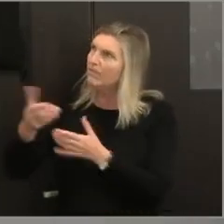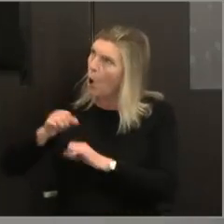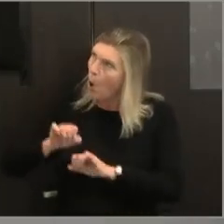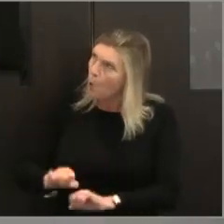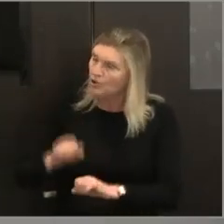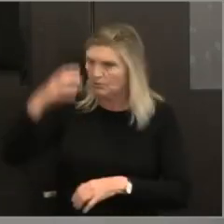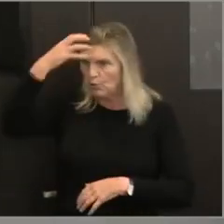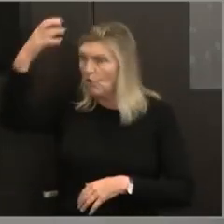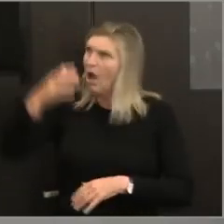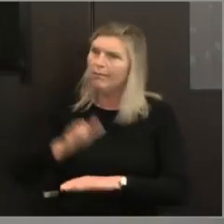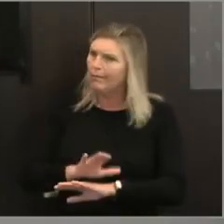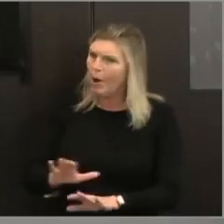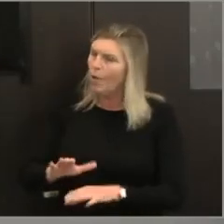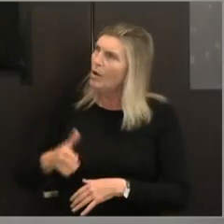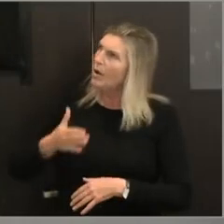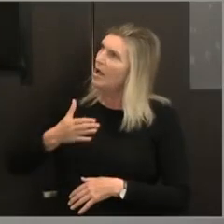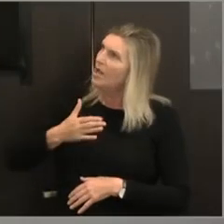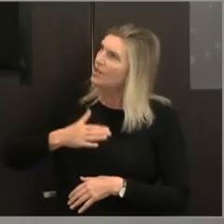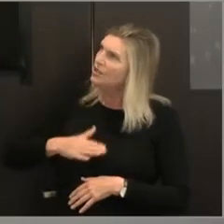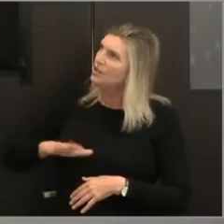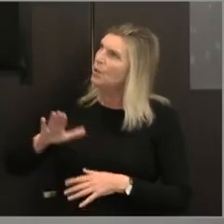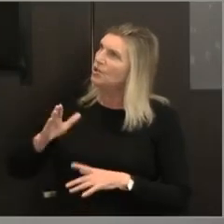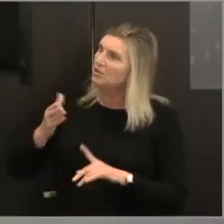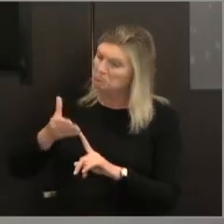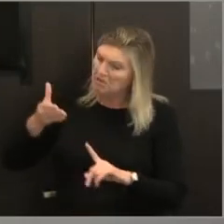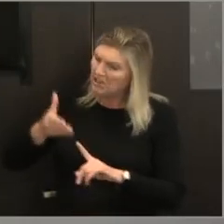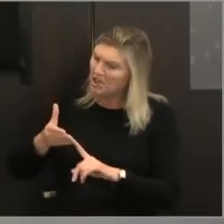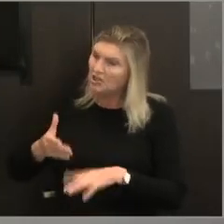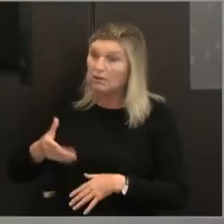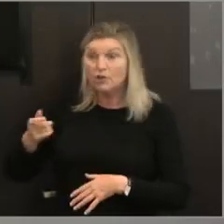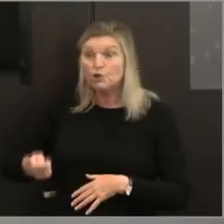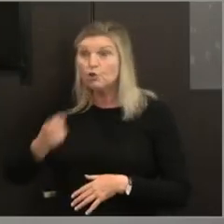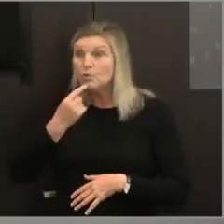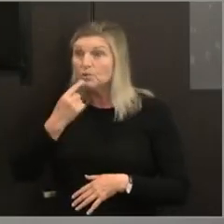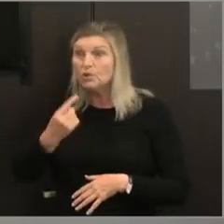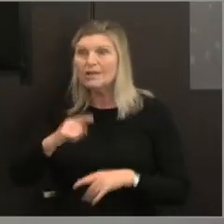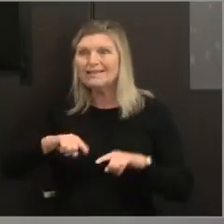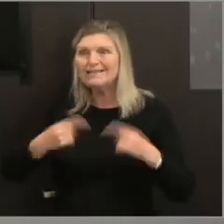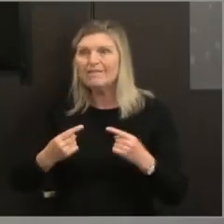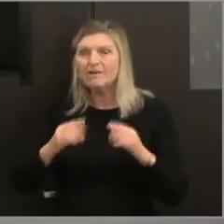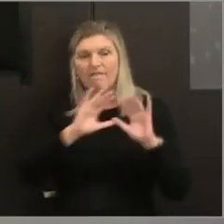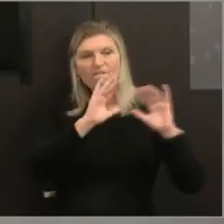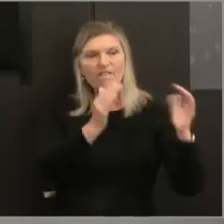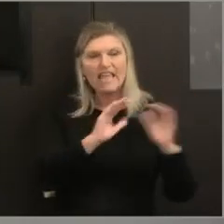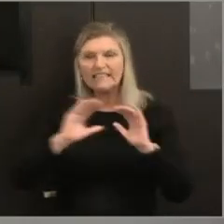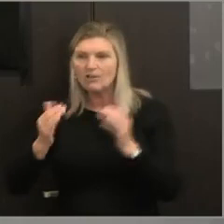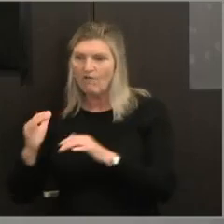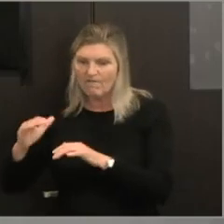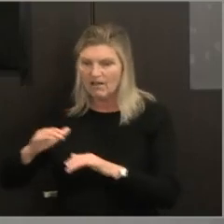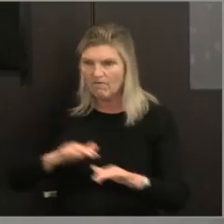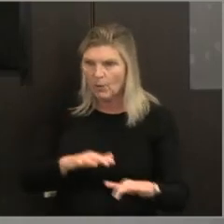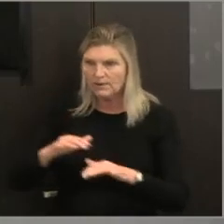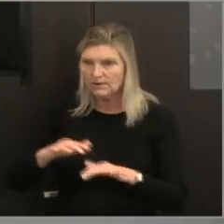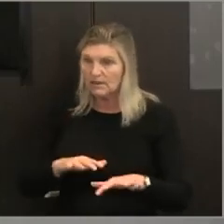rather sought the recognition of what the Tribunal has called different spheres of influence. They